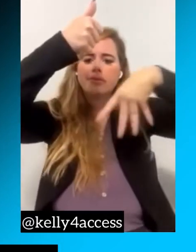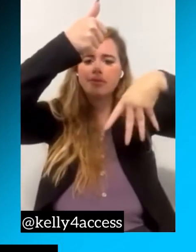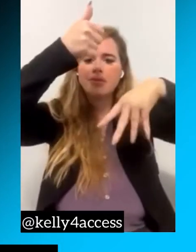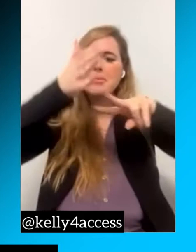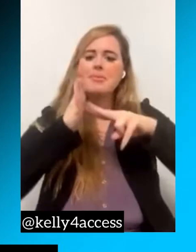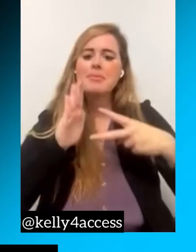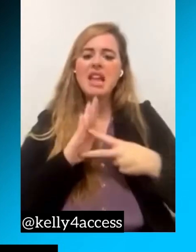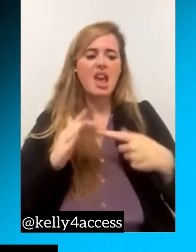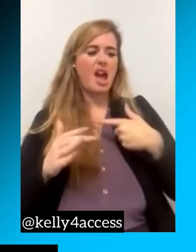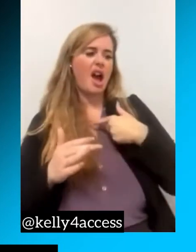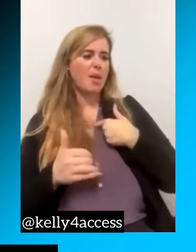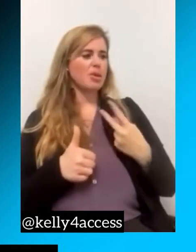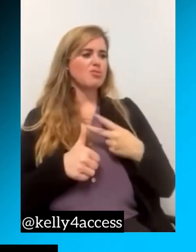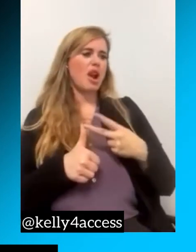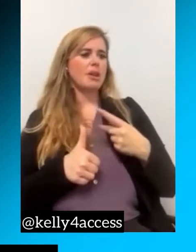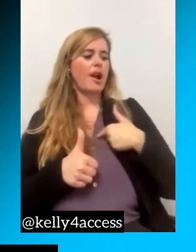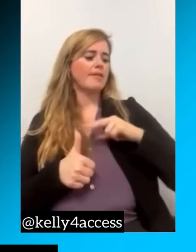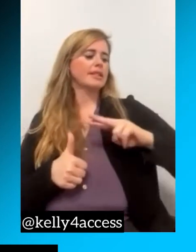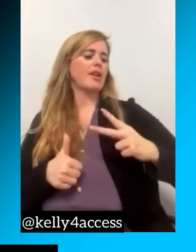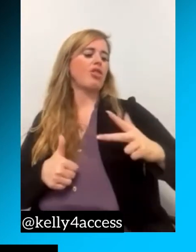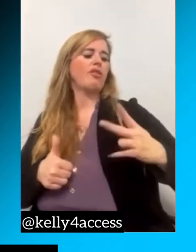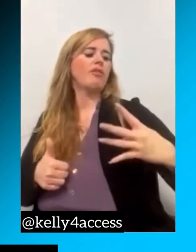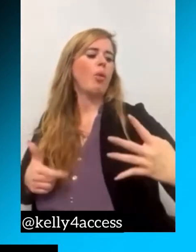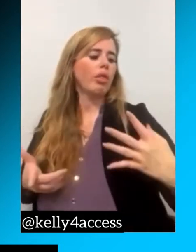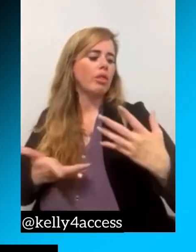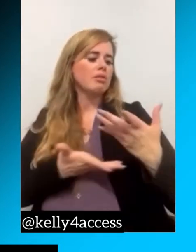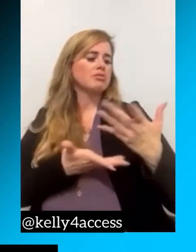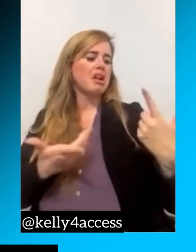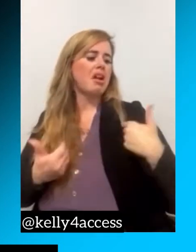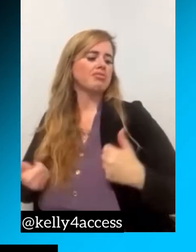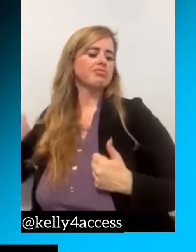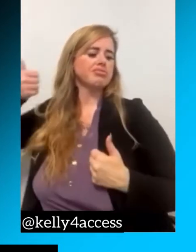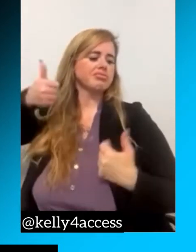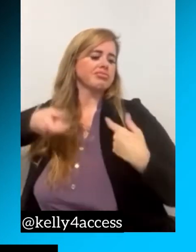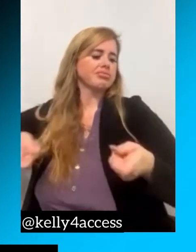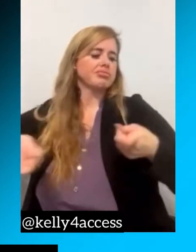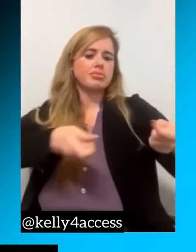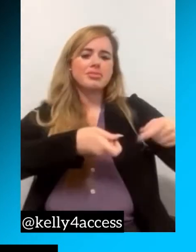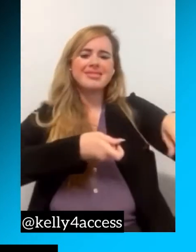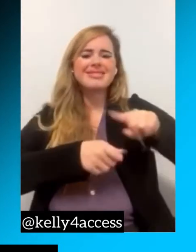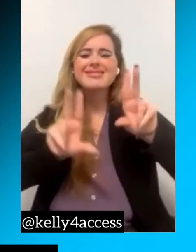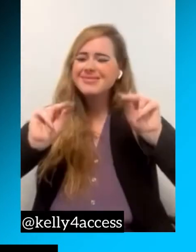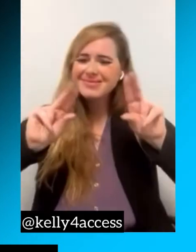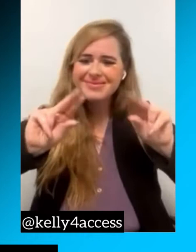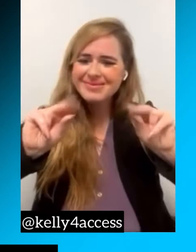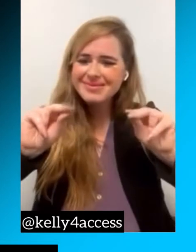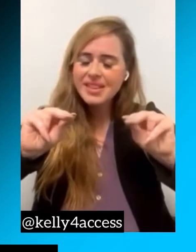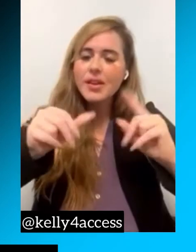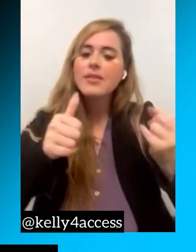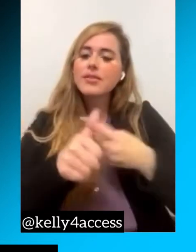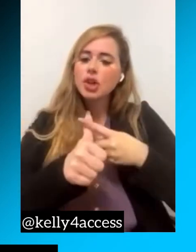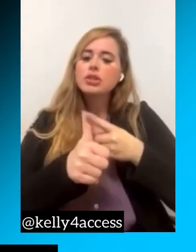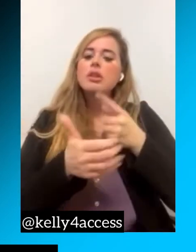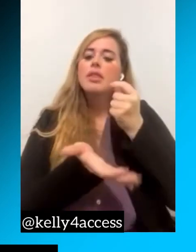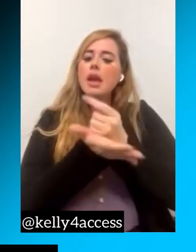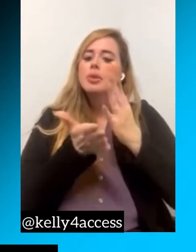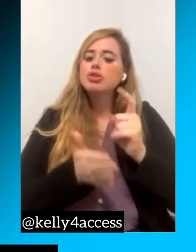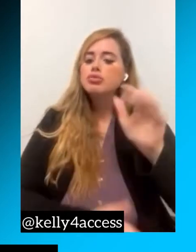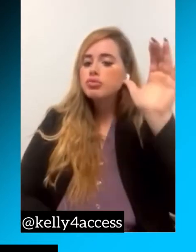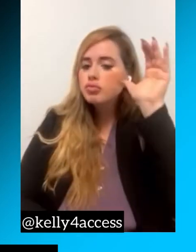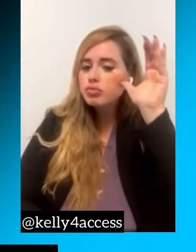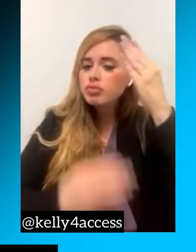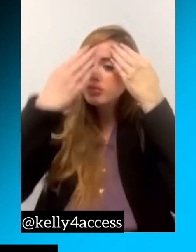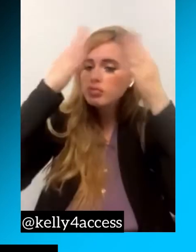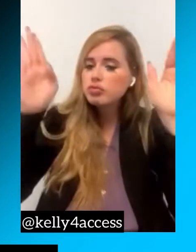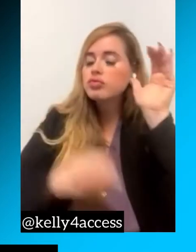there's a secondary or etc. I don't think we should make that assumption. I think we should ask and let them tell us.